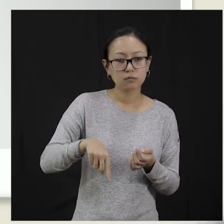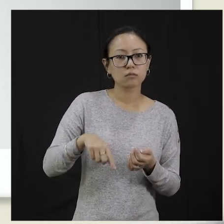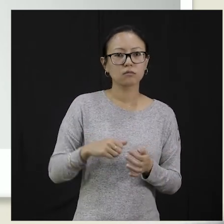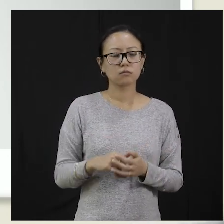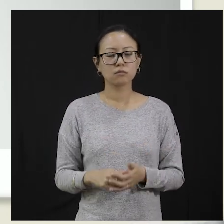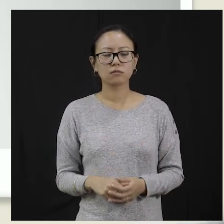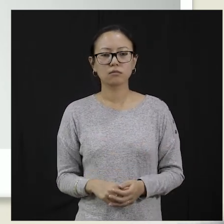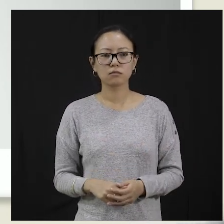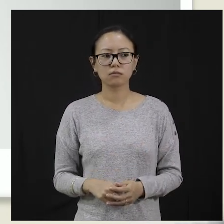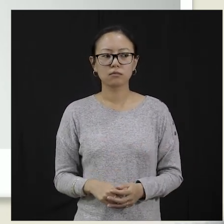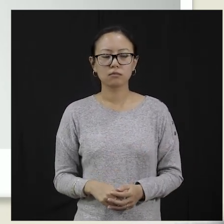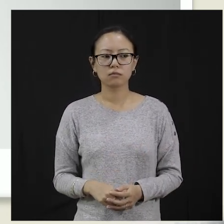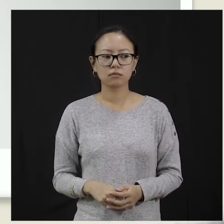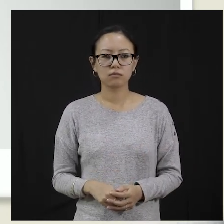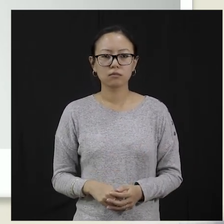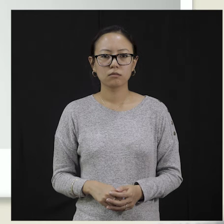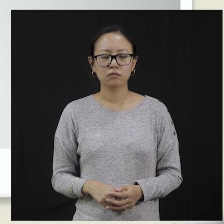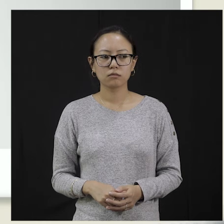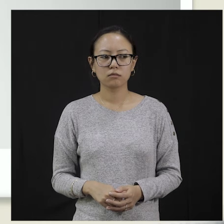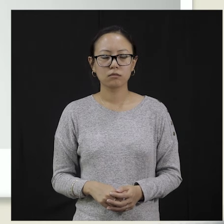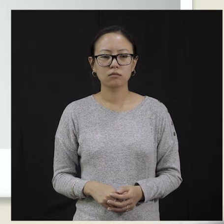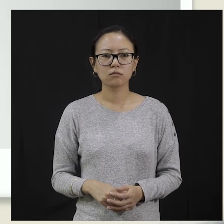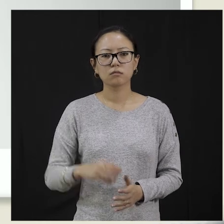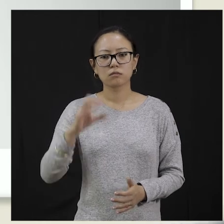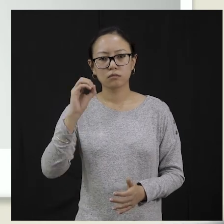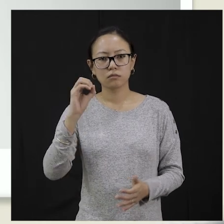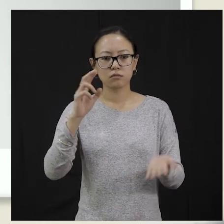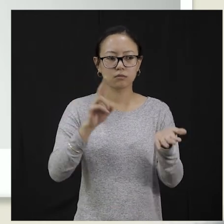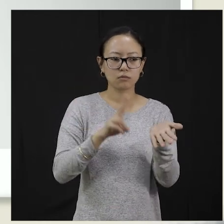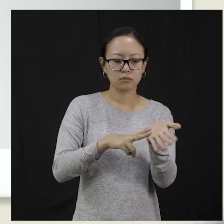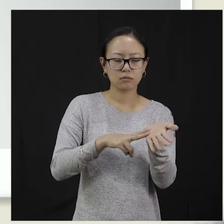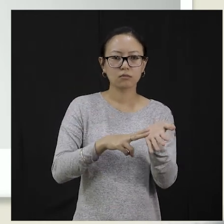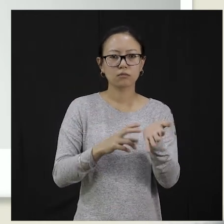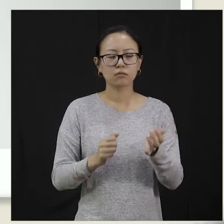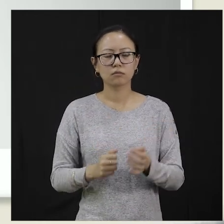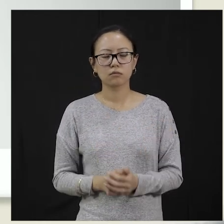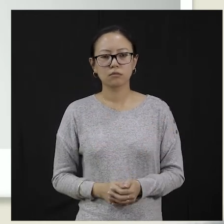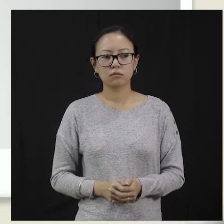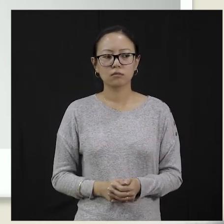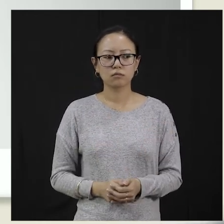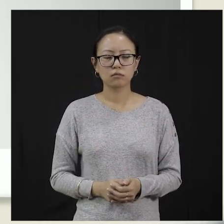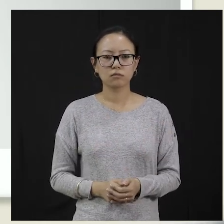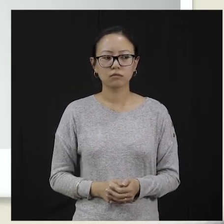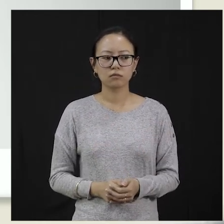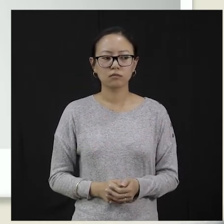B-O-T-T-O-M, bottom. Then, on. O-N, on.